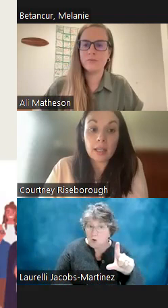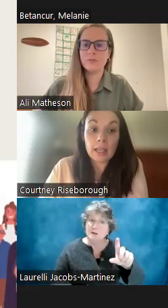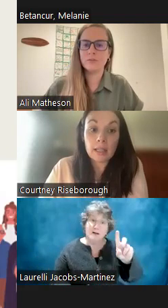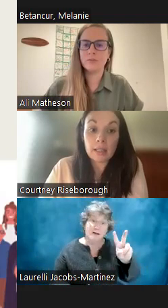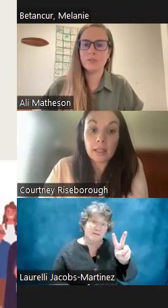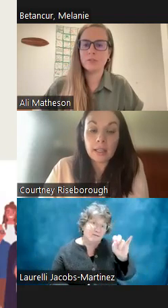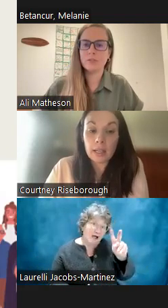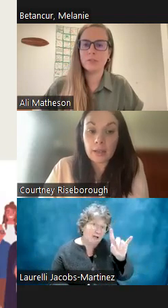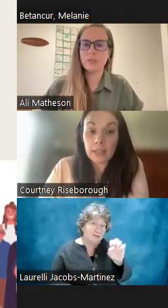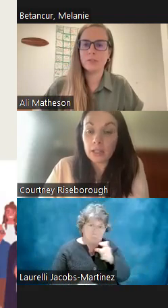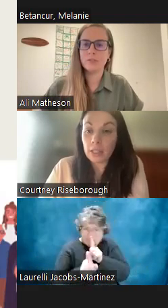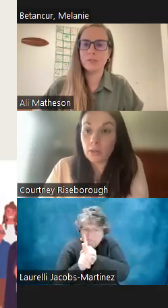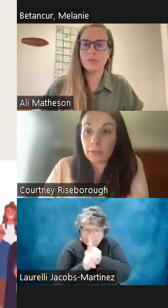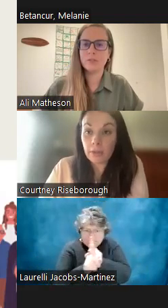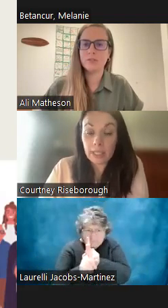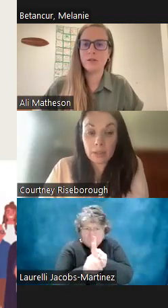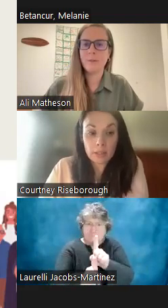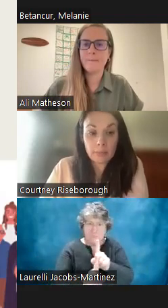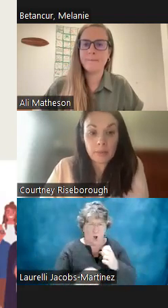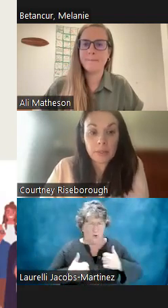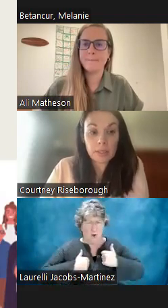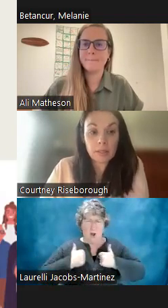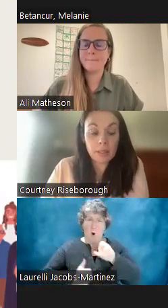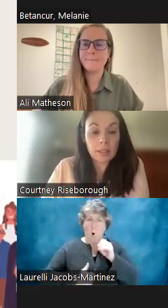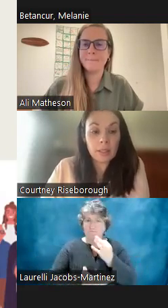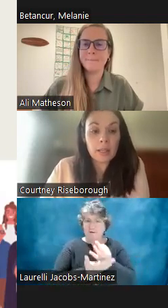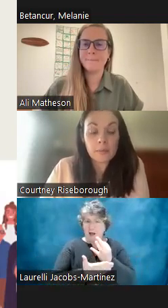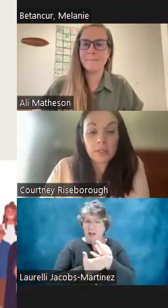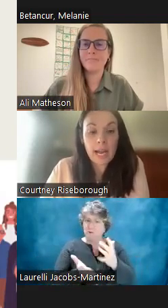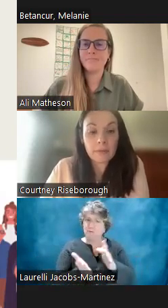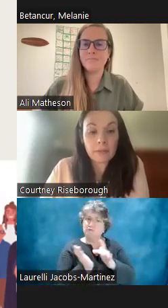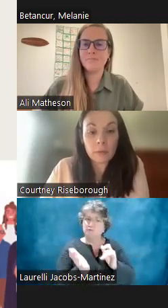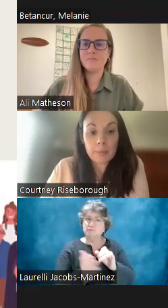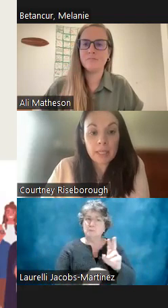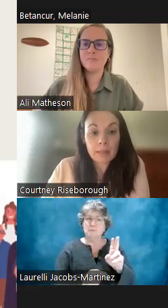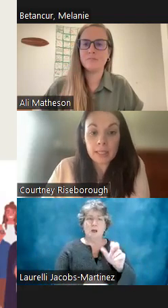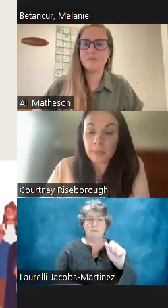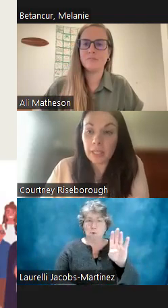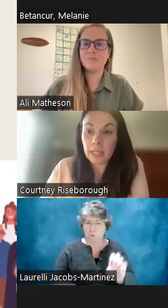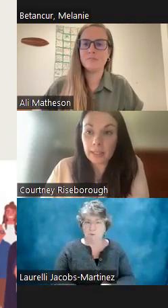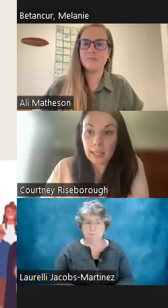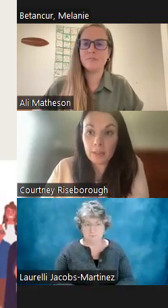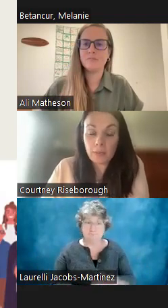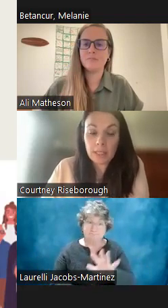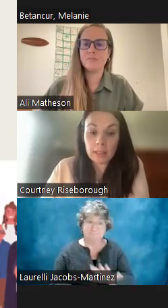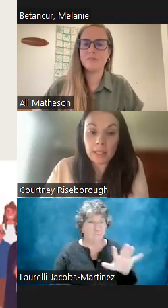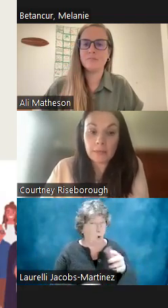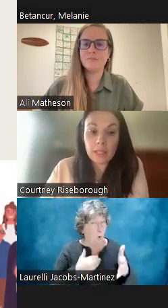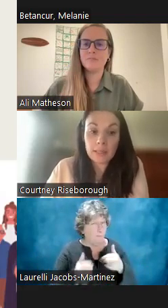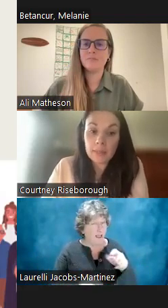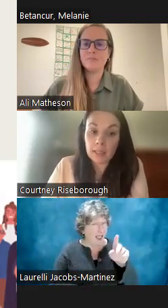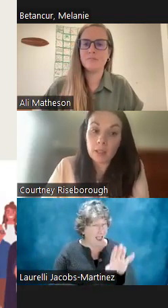like stalking, aggression, or financial abuse. Almost half of women experience IPV in